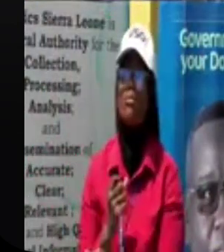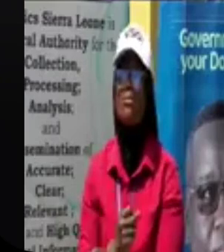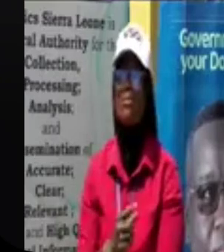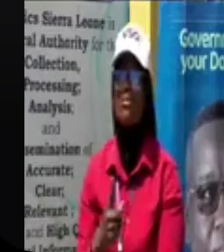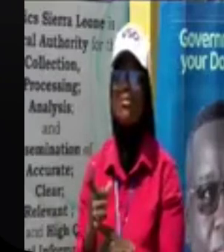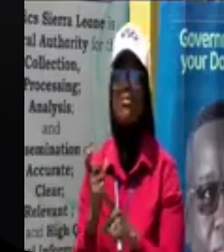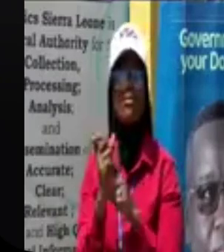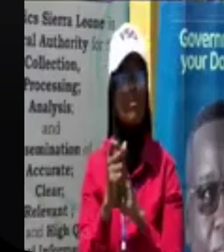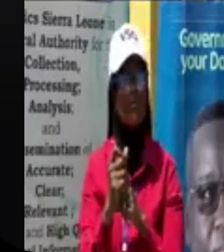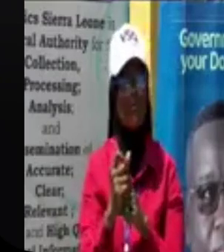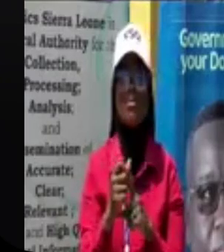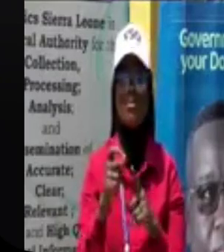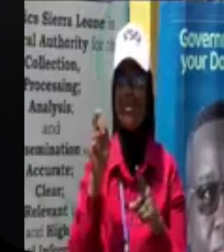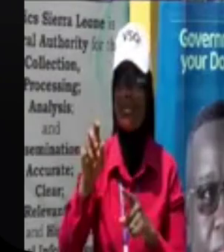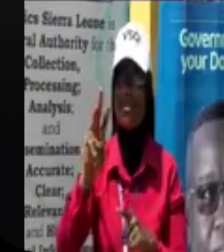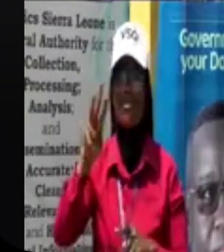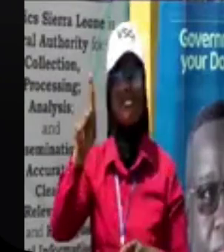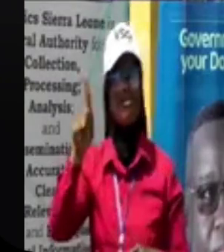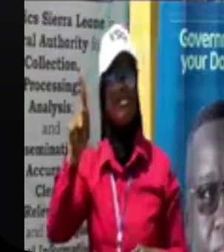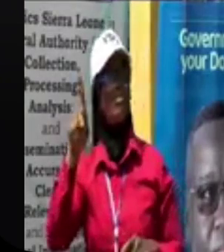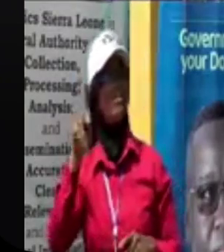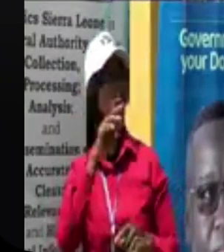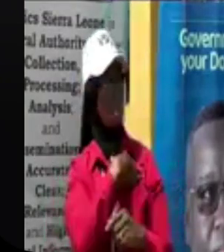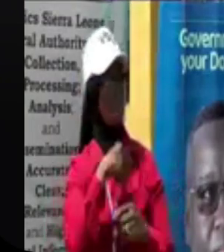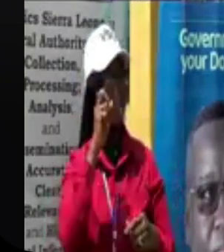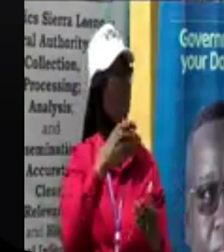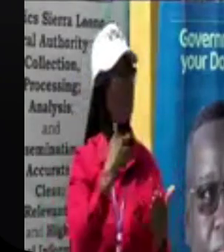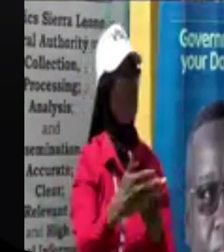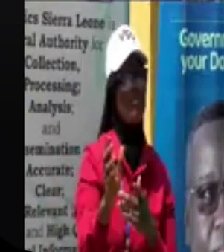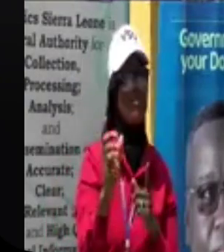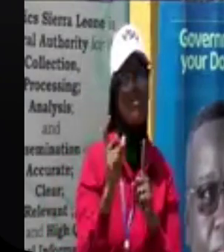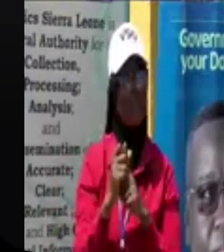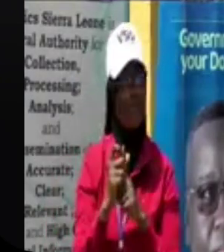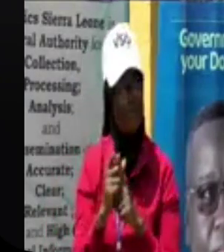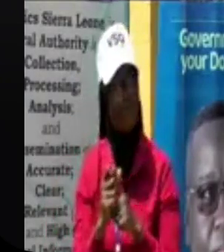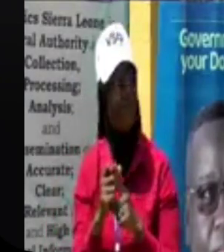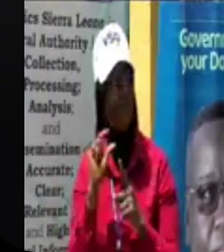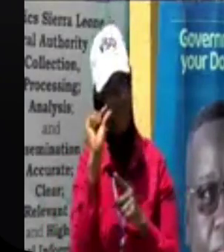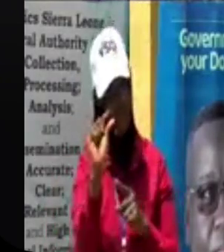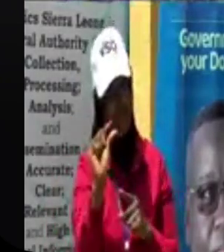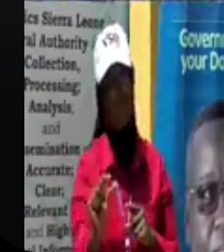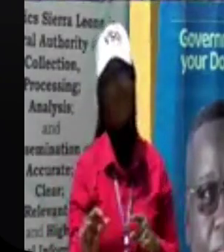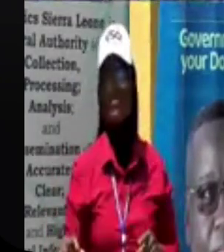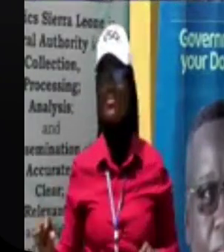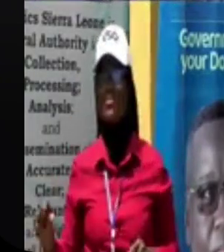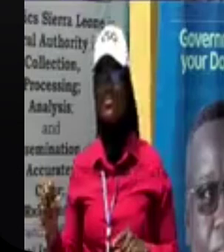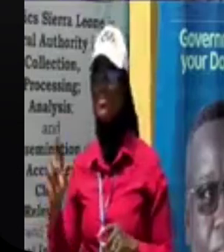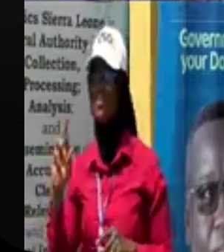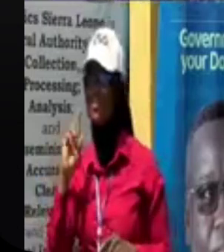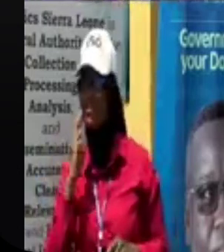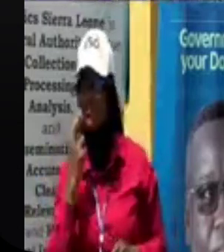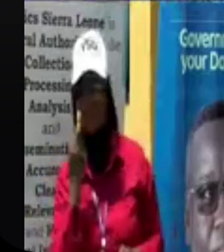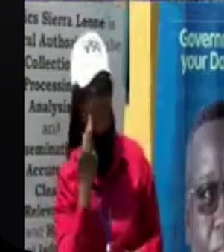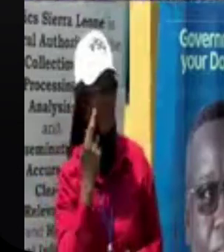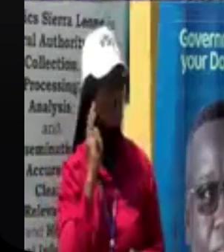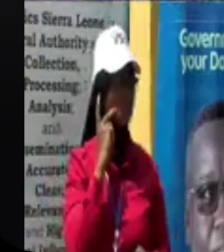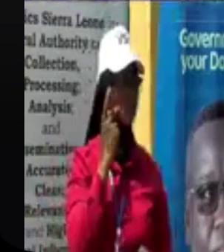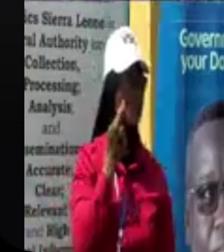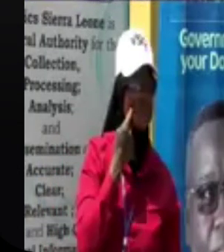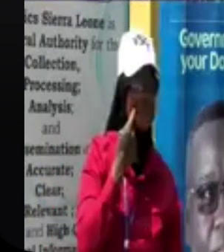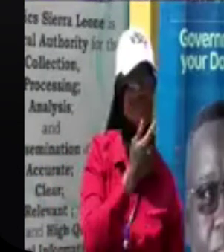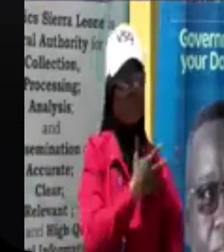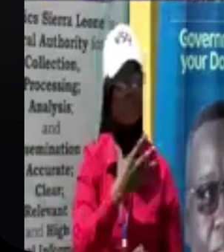BFP ready for buying rest. I think with small others, when we don't do vegetable, 10 hectares now.